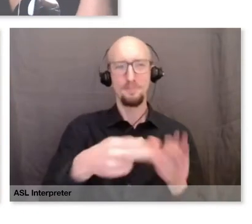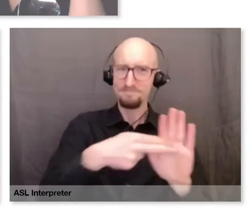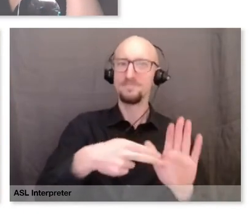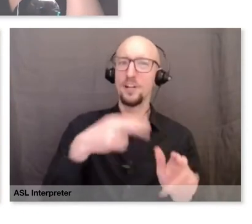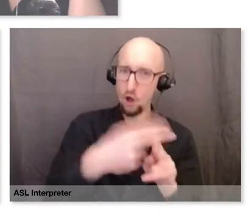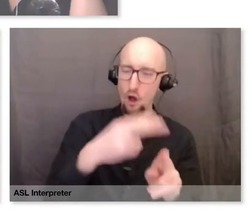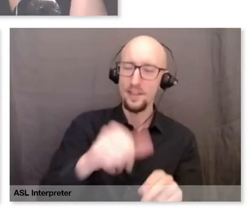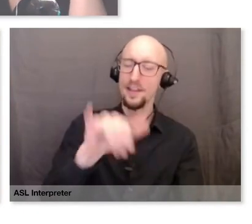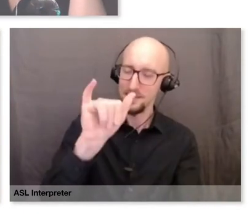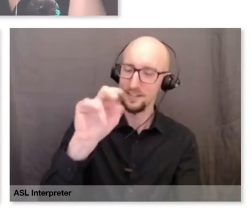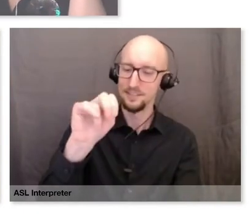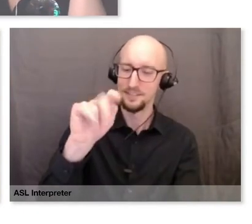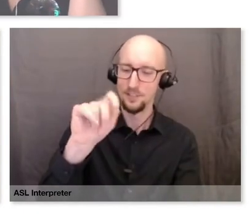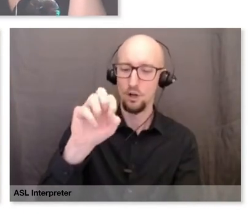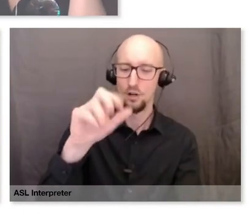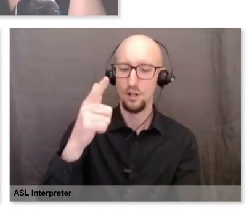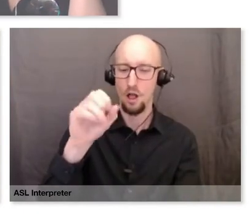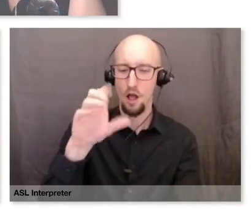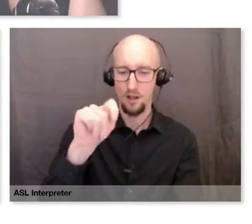Mm-hmm.